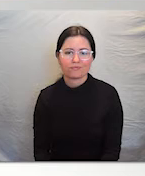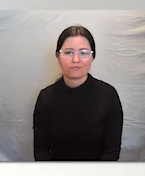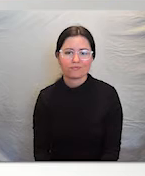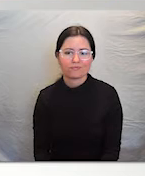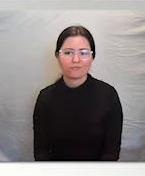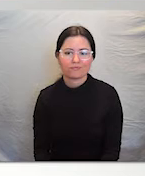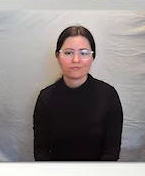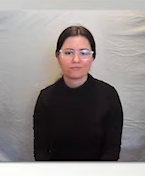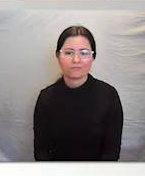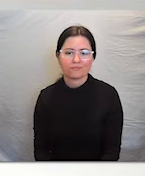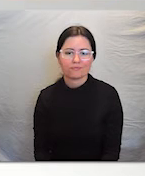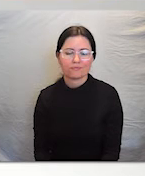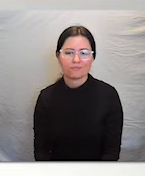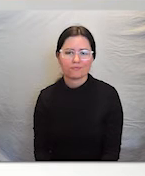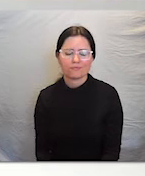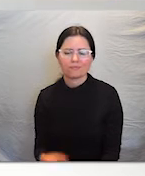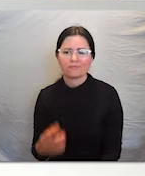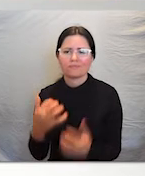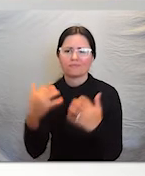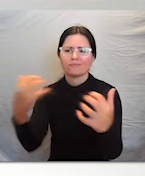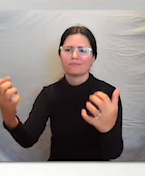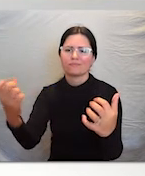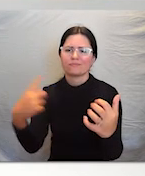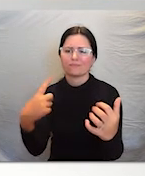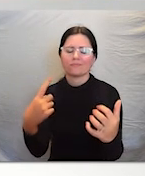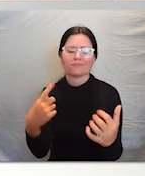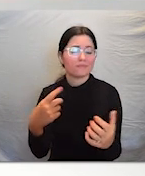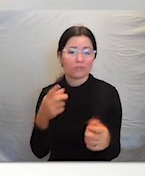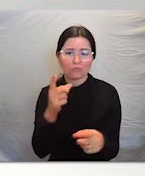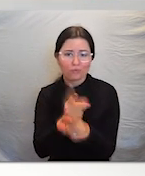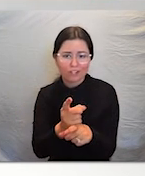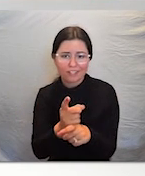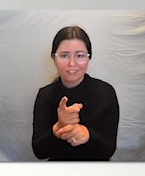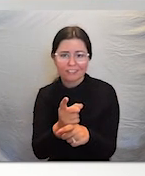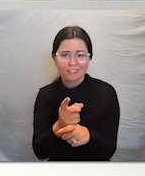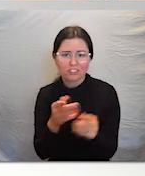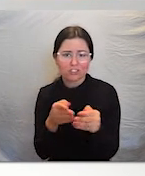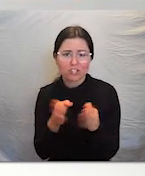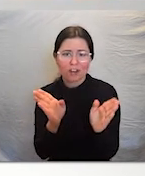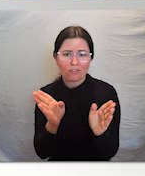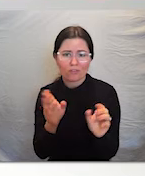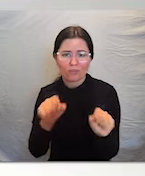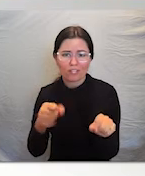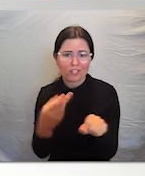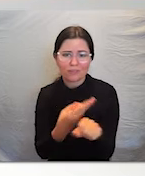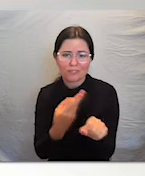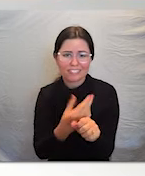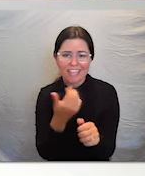Exactly. It's very general, so it could be used anywhere.